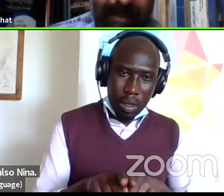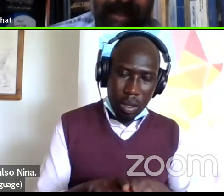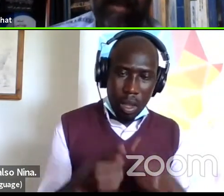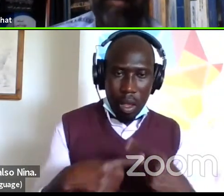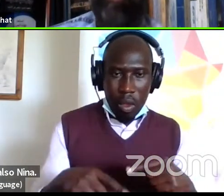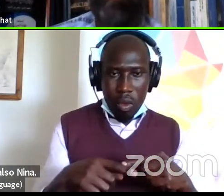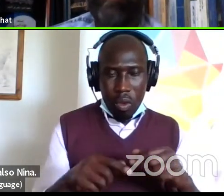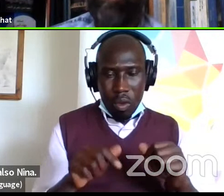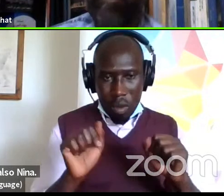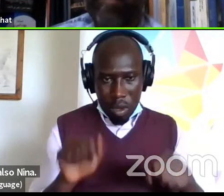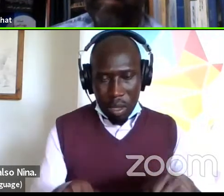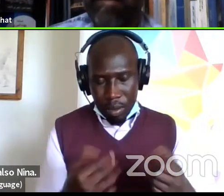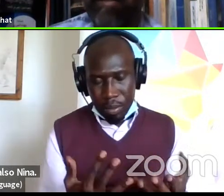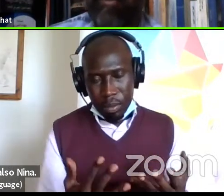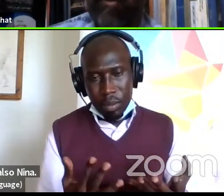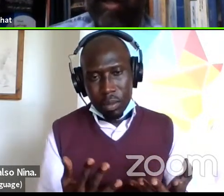country.